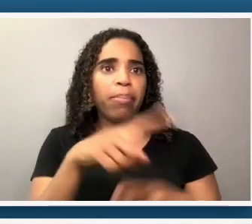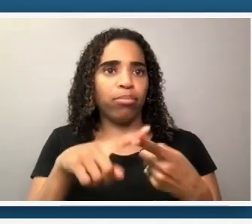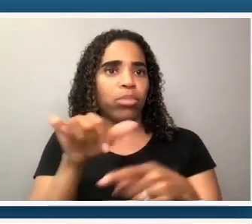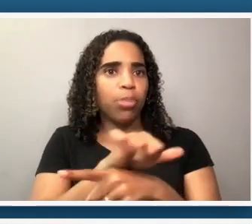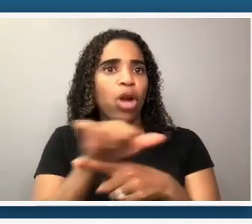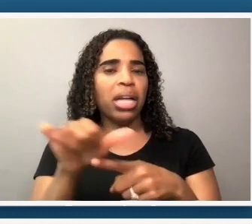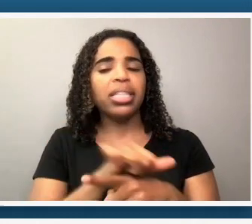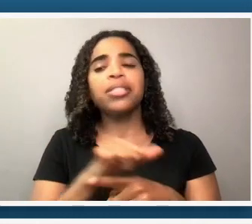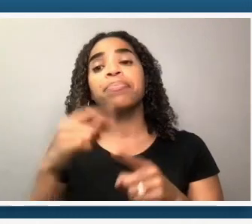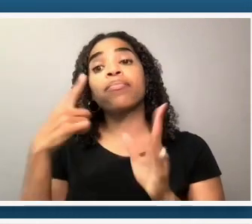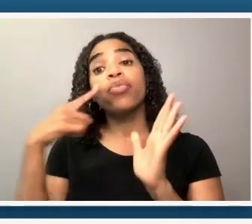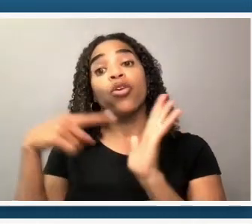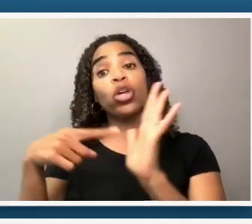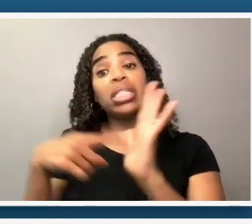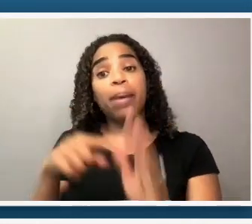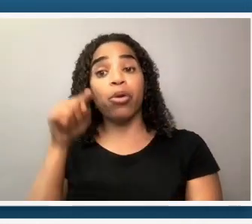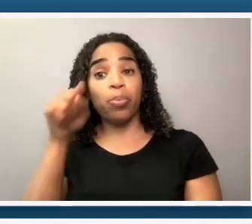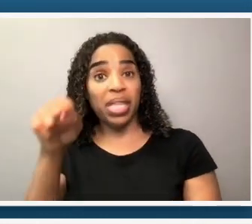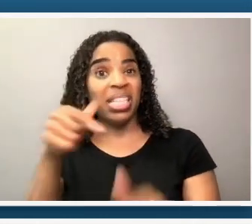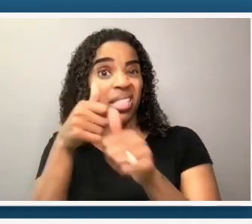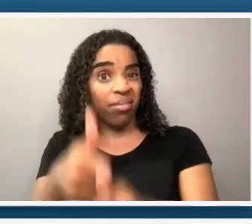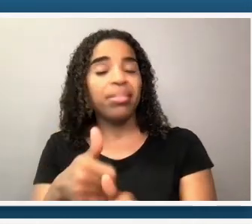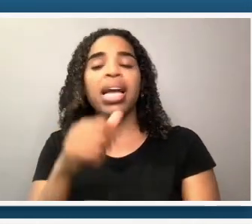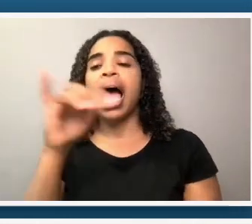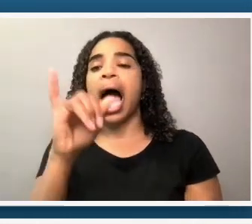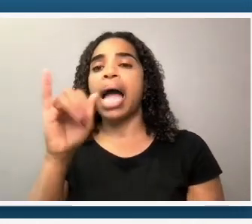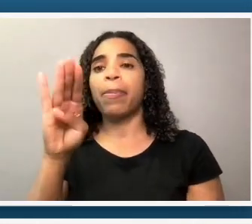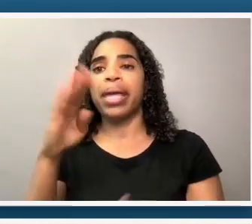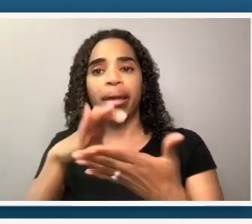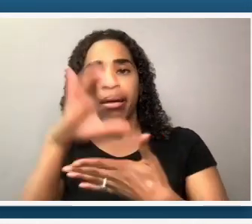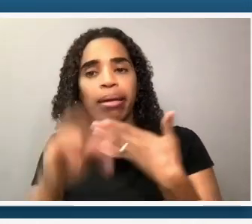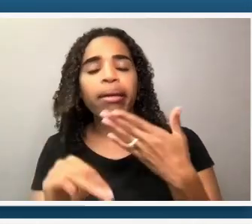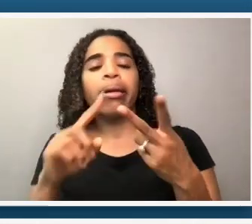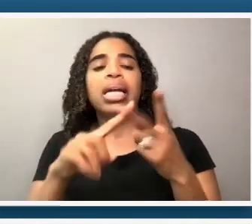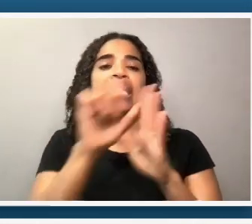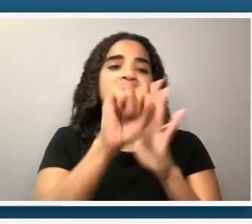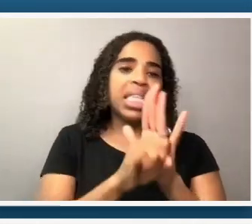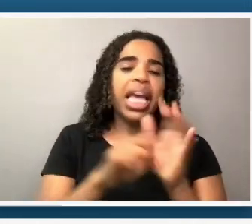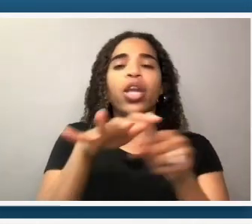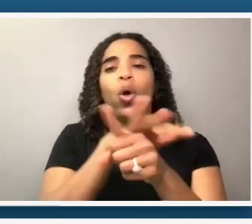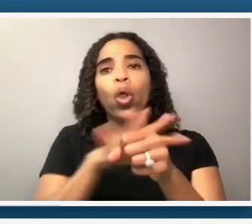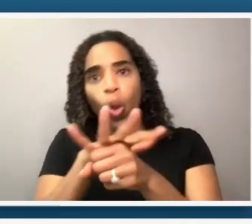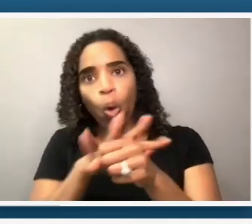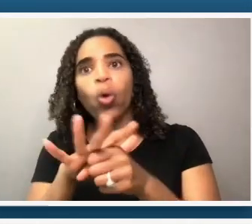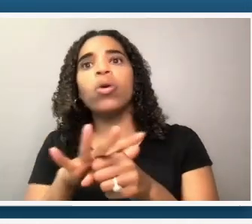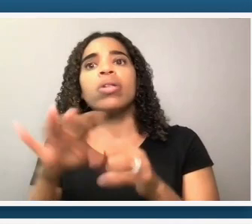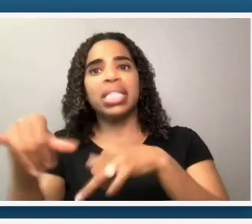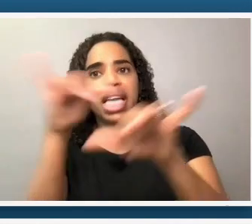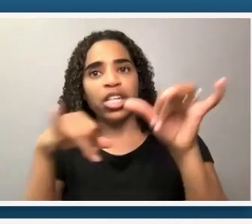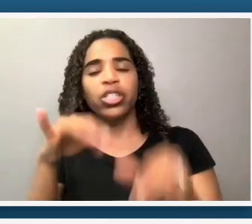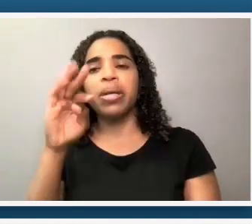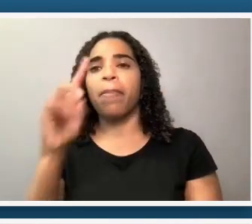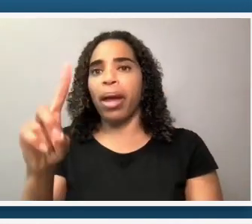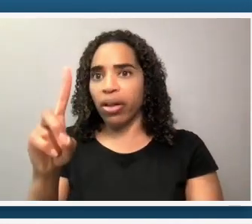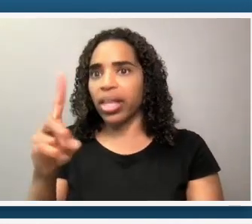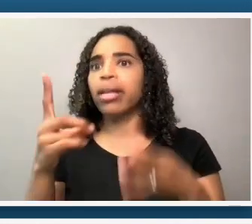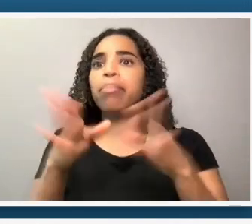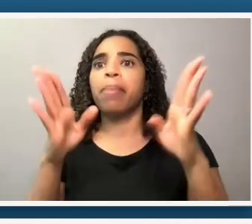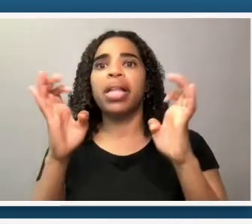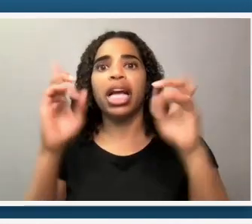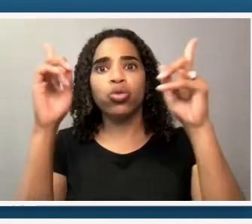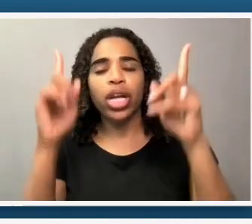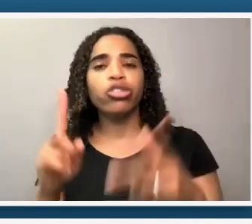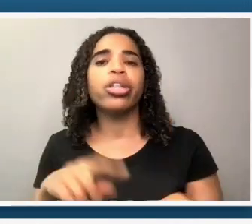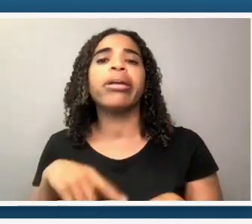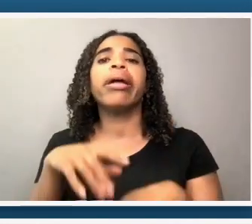been based on the IB curriculum, state and local standards, Maryland State Department of Education, Montgomery County Public Schools.